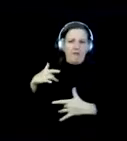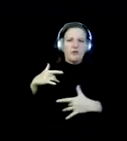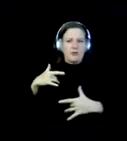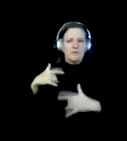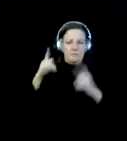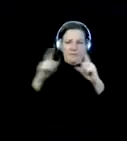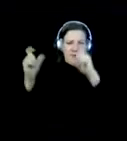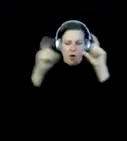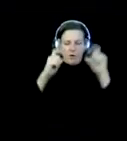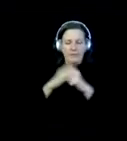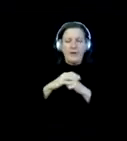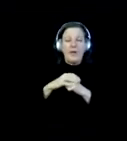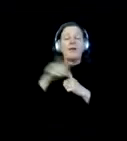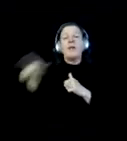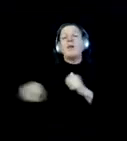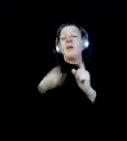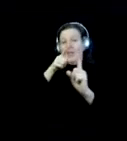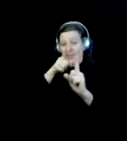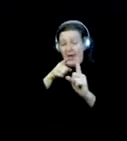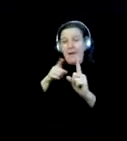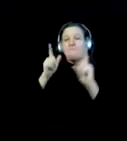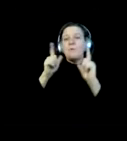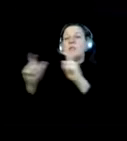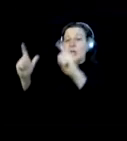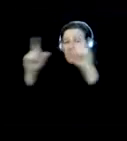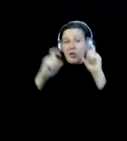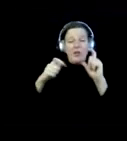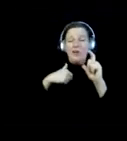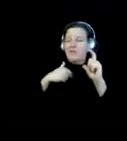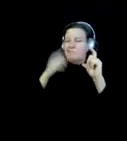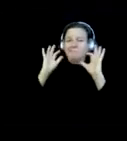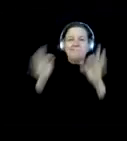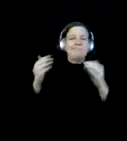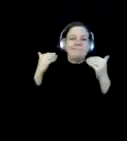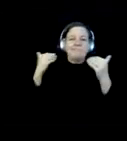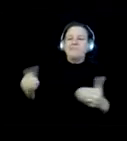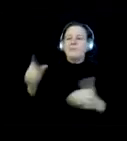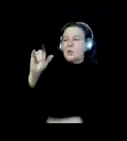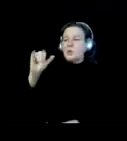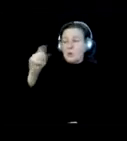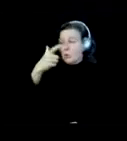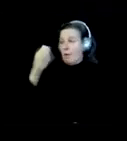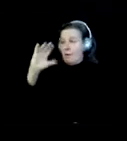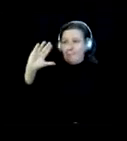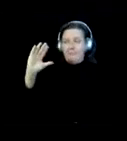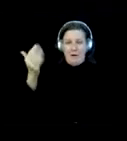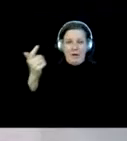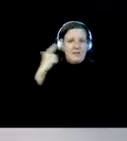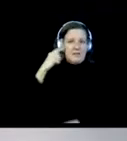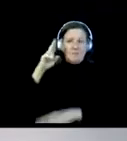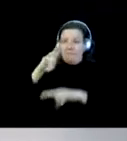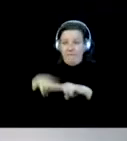That particular shoot I just decided to do because it sounded fun